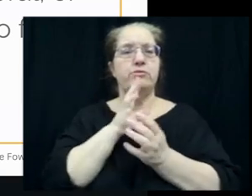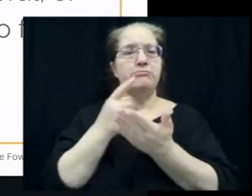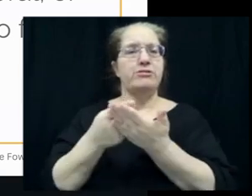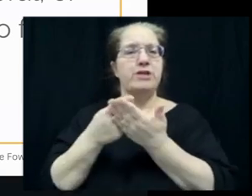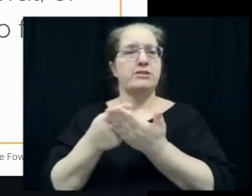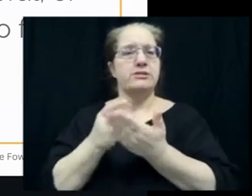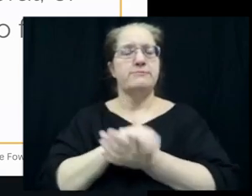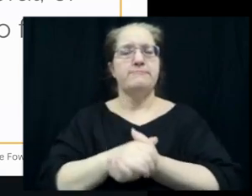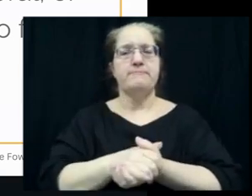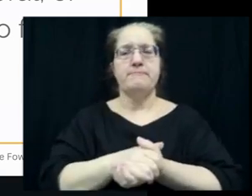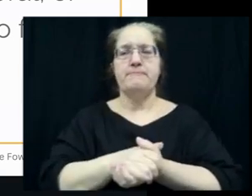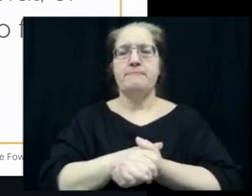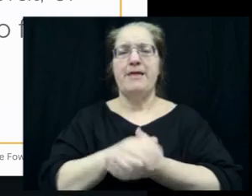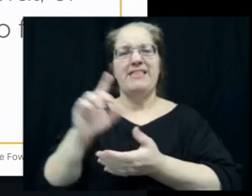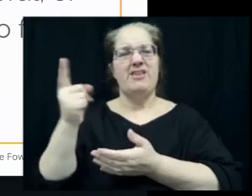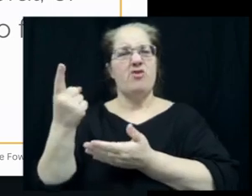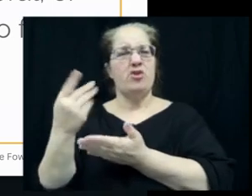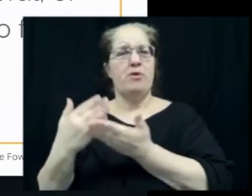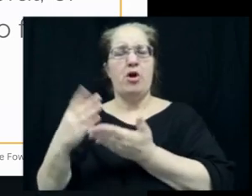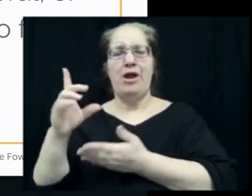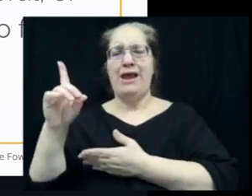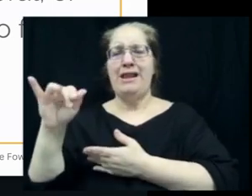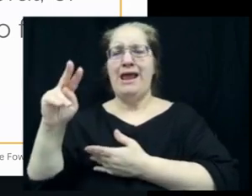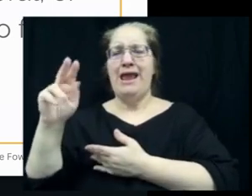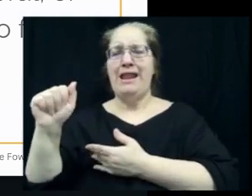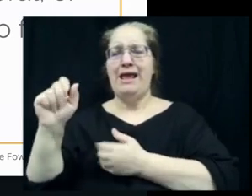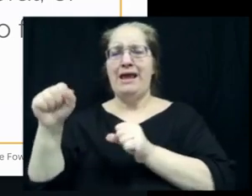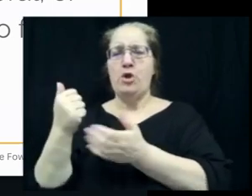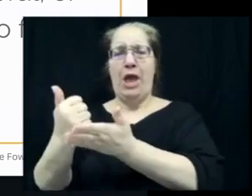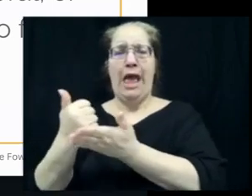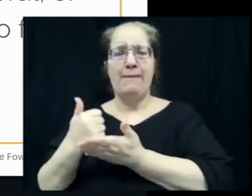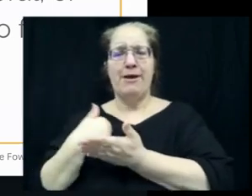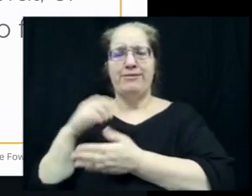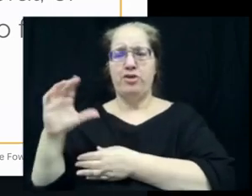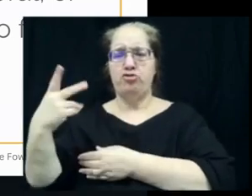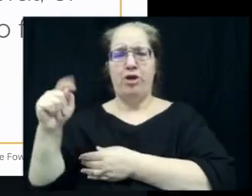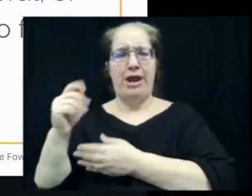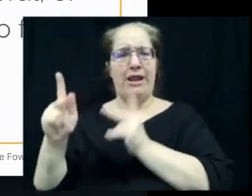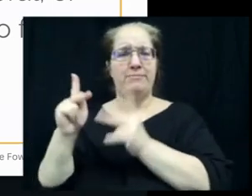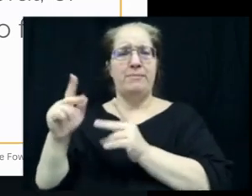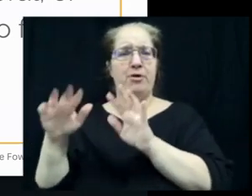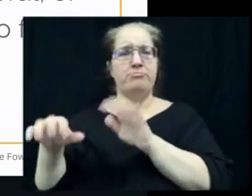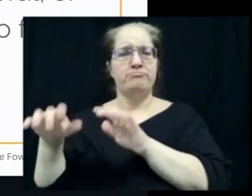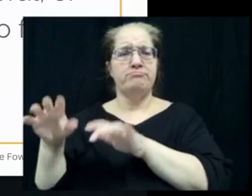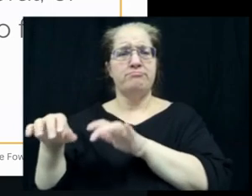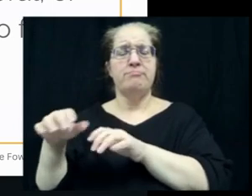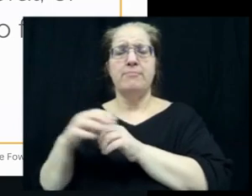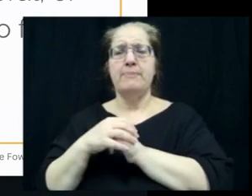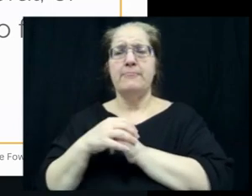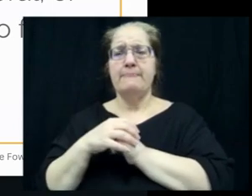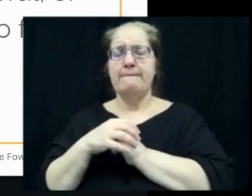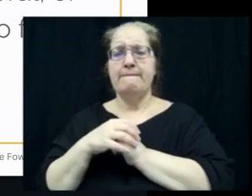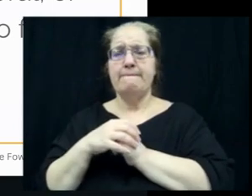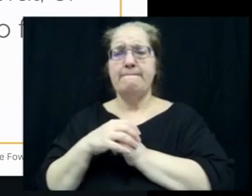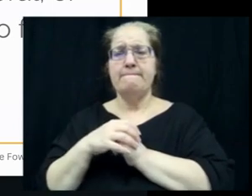we've had. And Diana, could you help us in the chat as people bring in their responses or type in